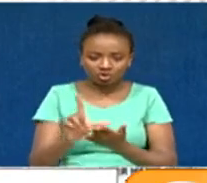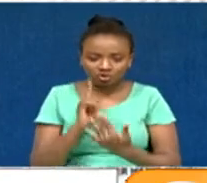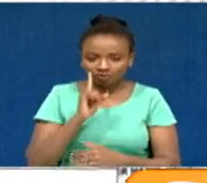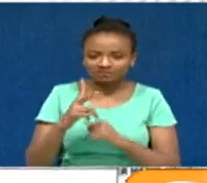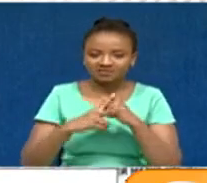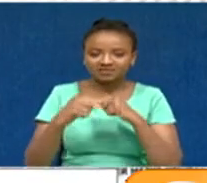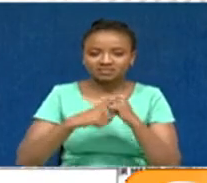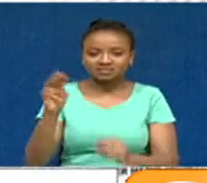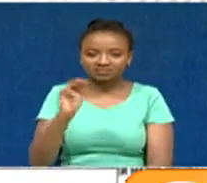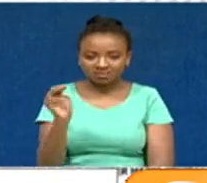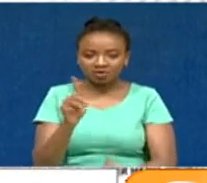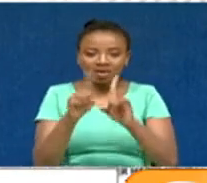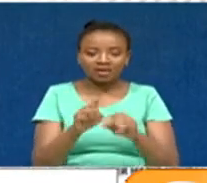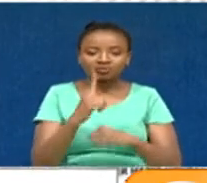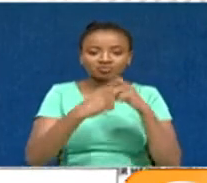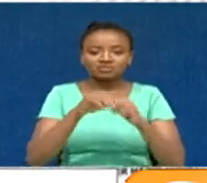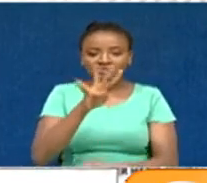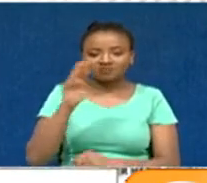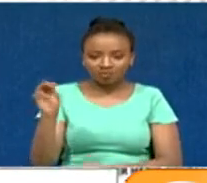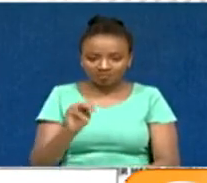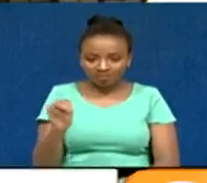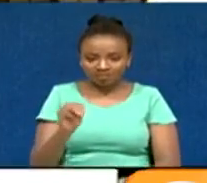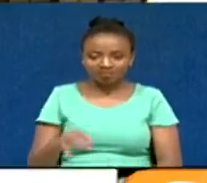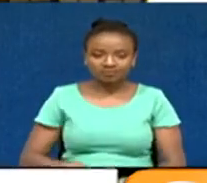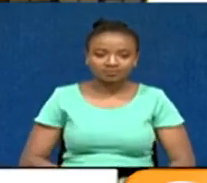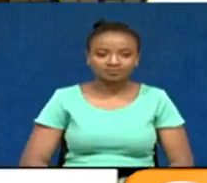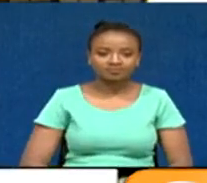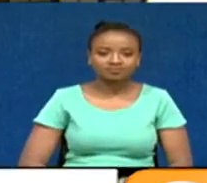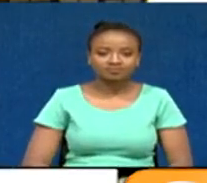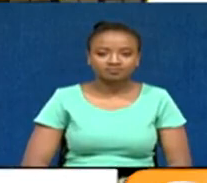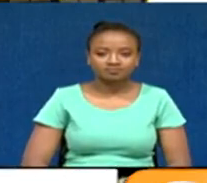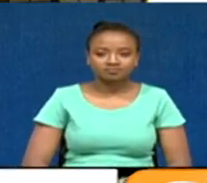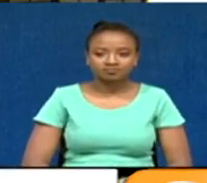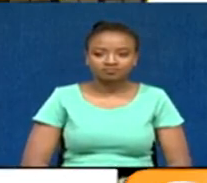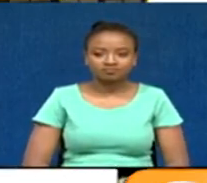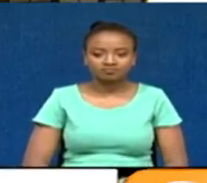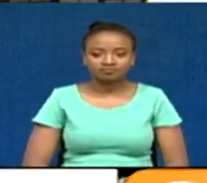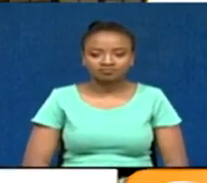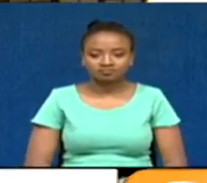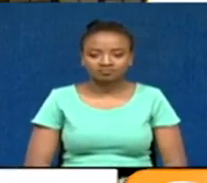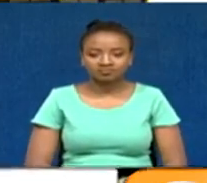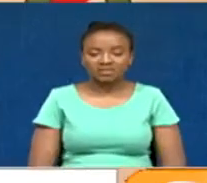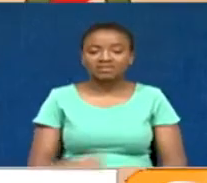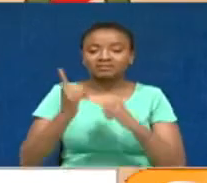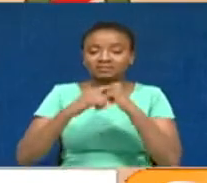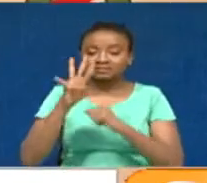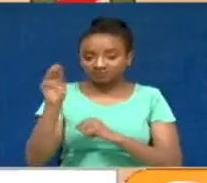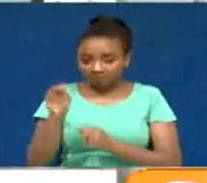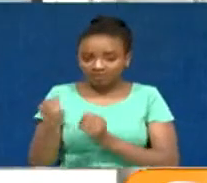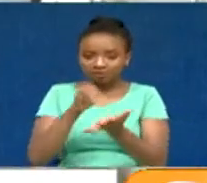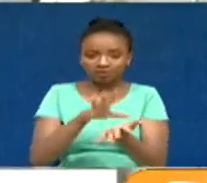76 million and over 64 million in shared deposits, respectively. As investigations continue into how Peter